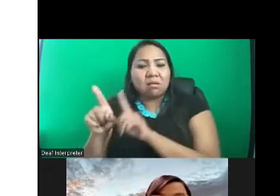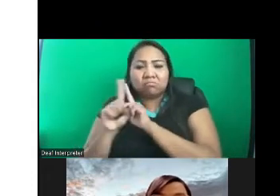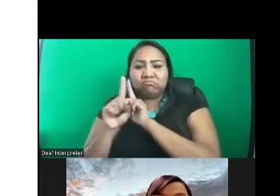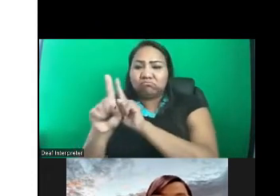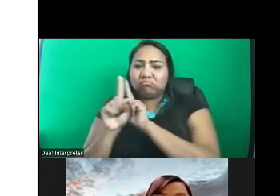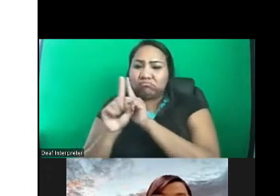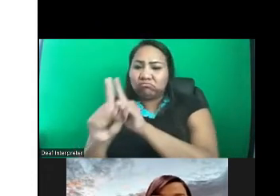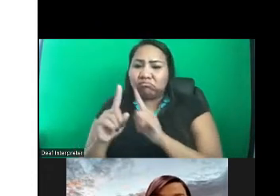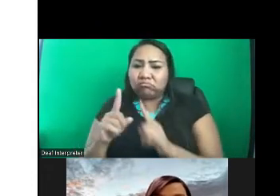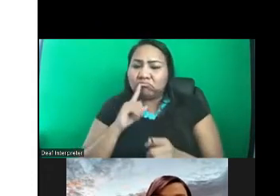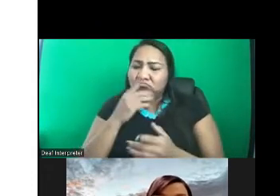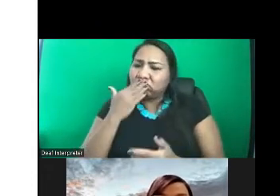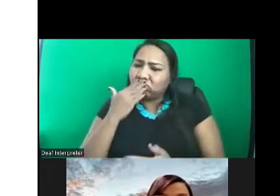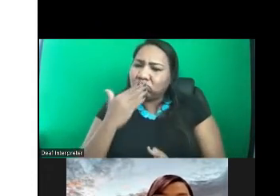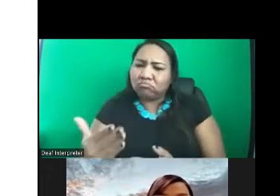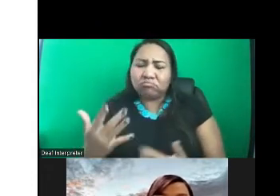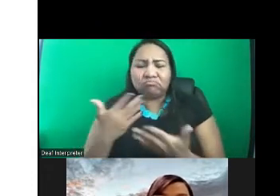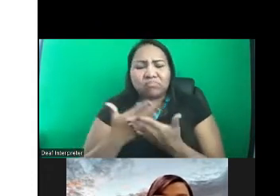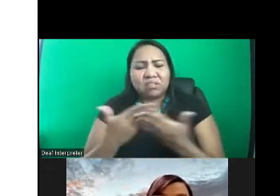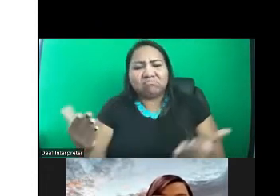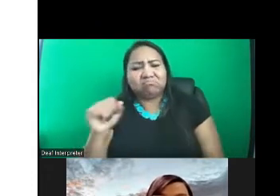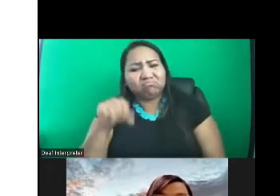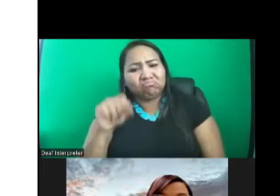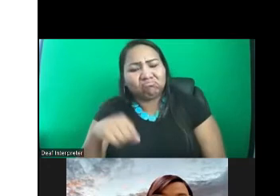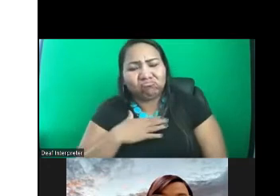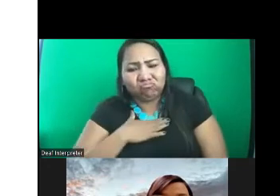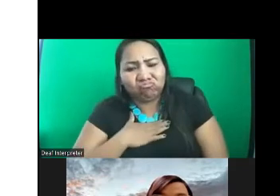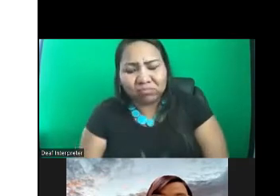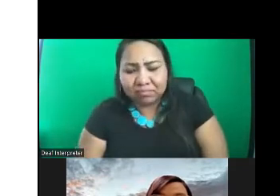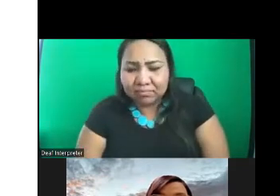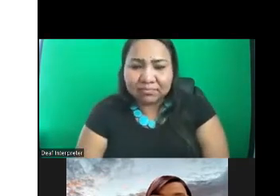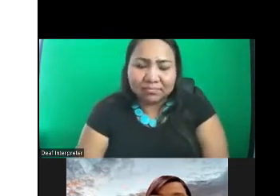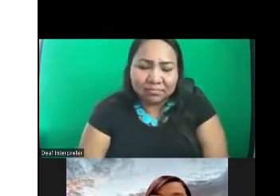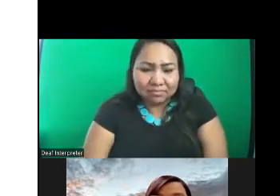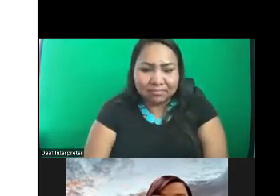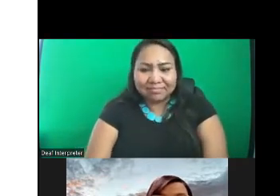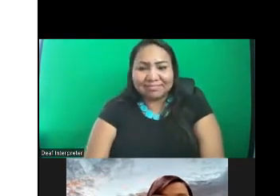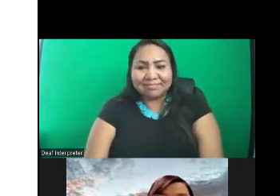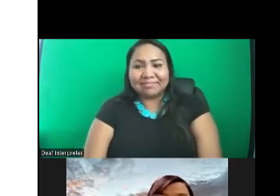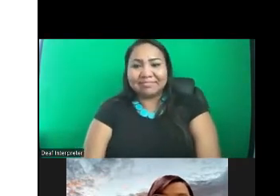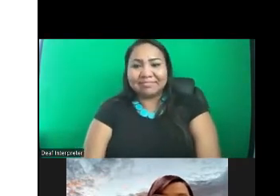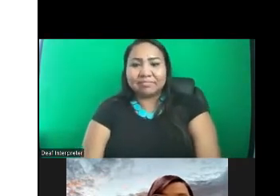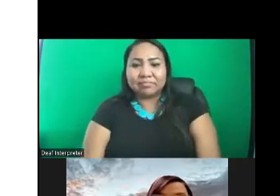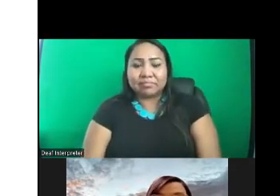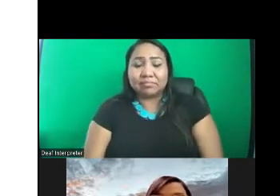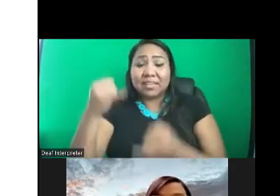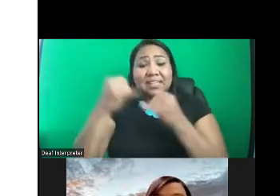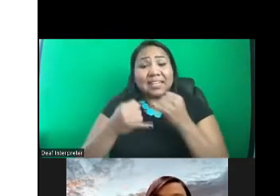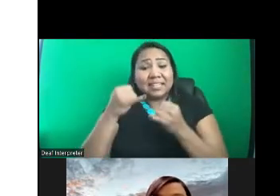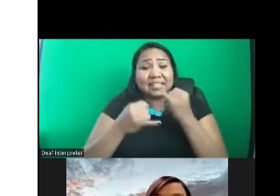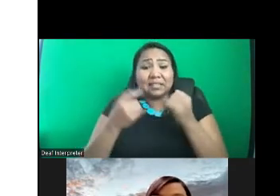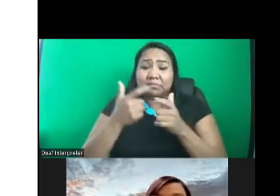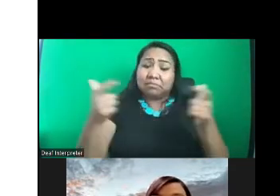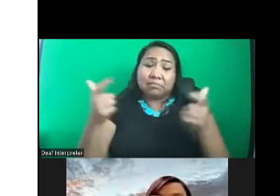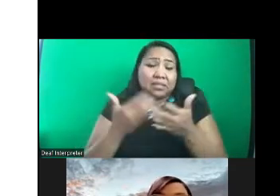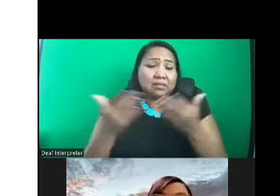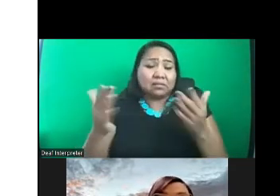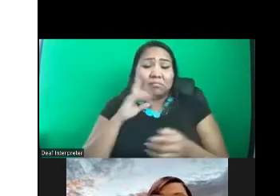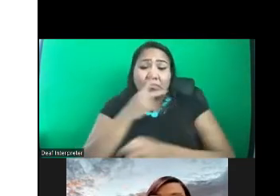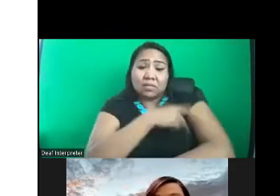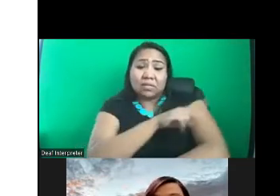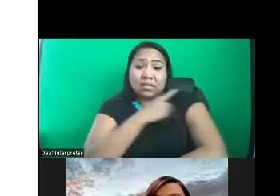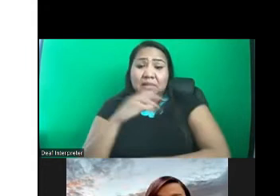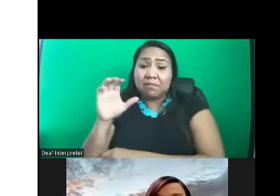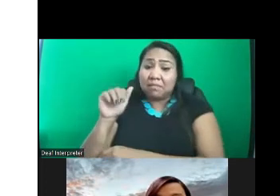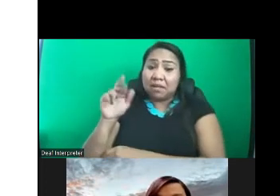good thing that they do for that community service. And then lastly, the biggest component of it is we do patient care mentorship. I'm so